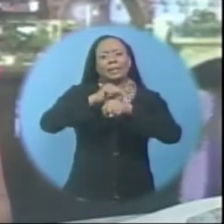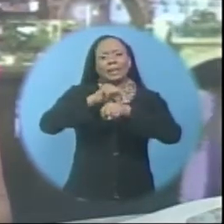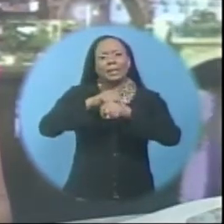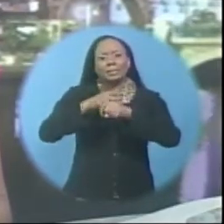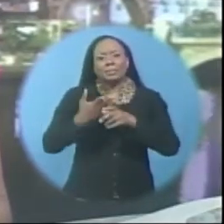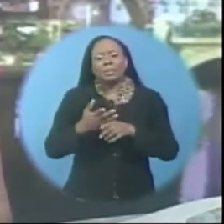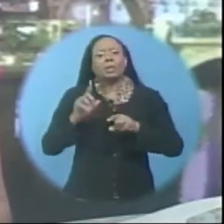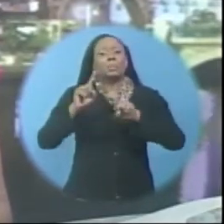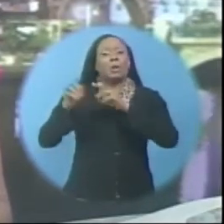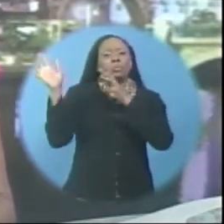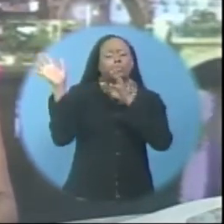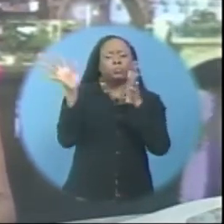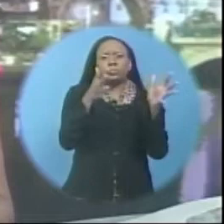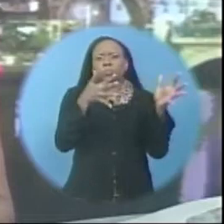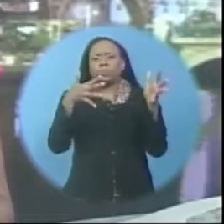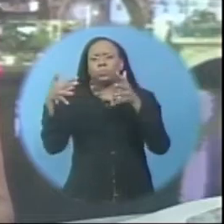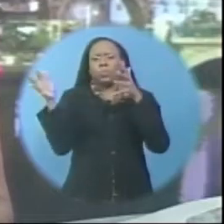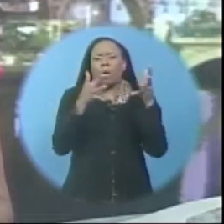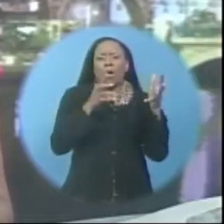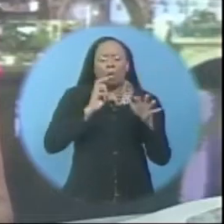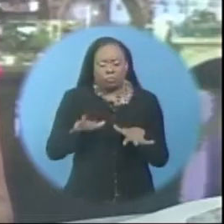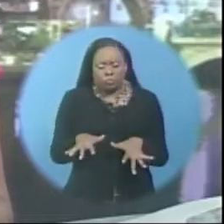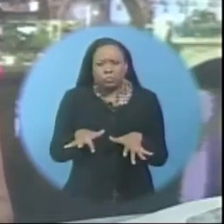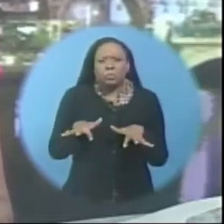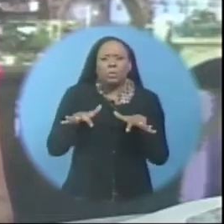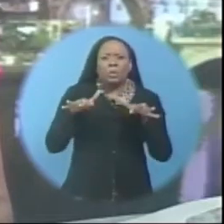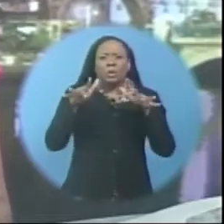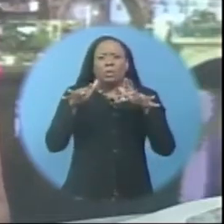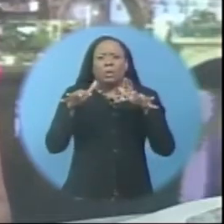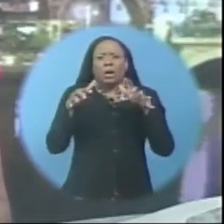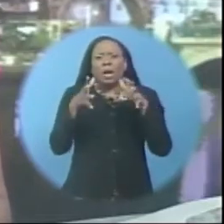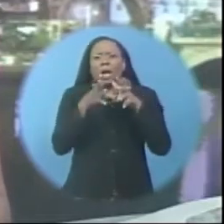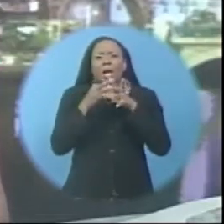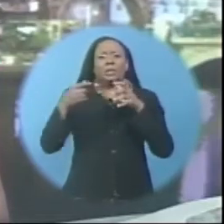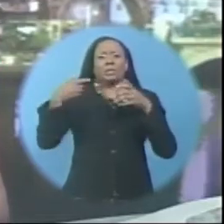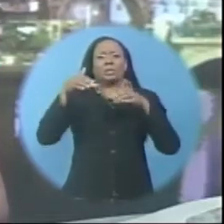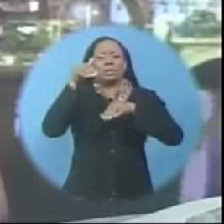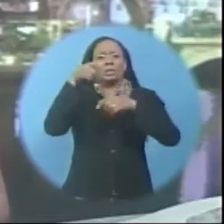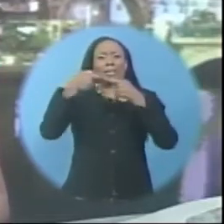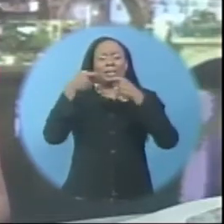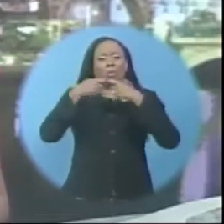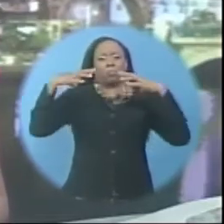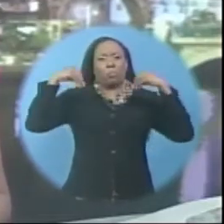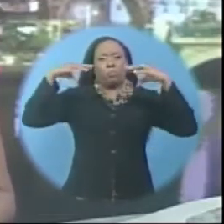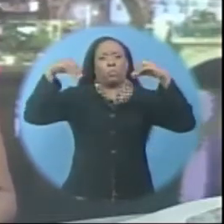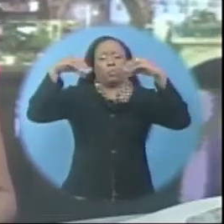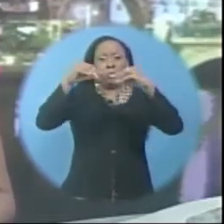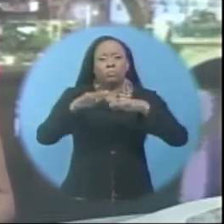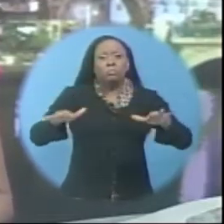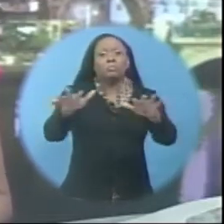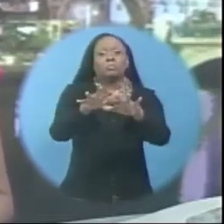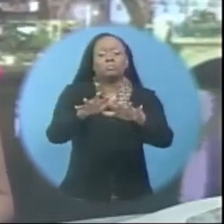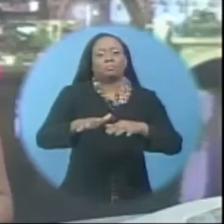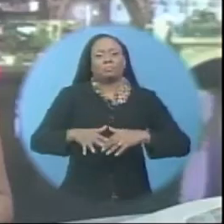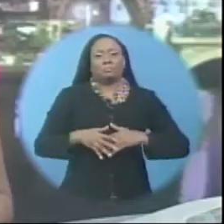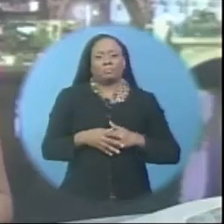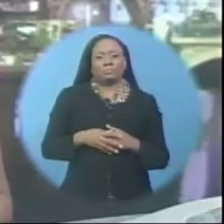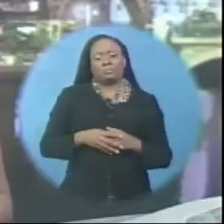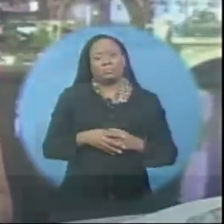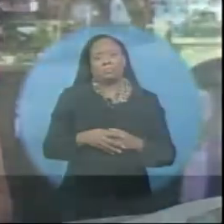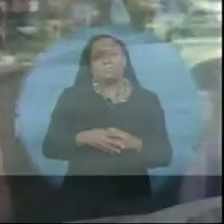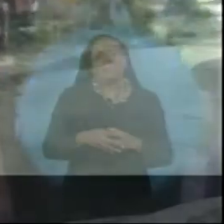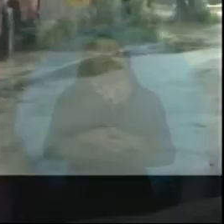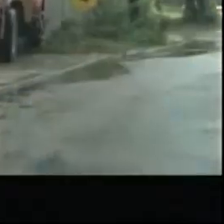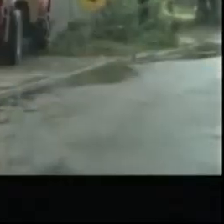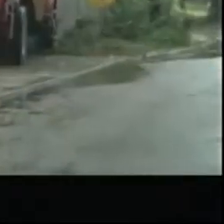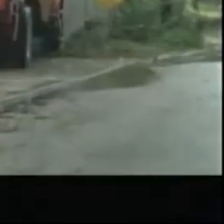flooded streets weren't enough, Barbadians had to grapple with an island-wide power outage this afternoon. Just before 3:30,